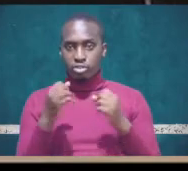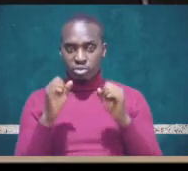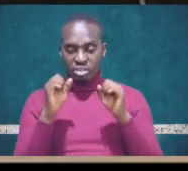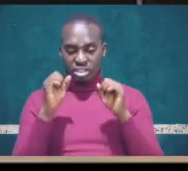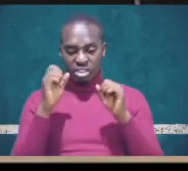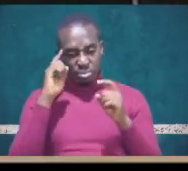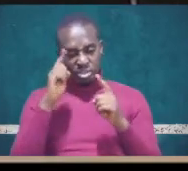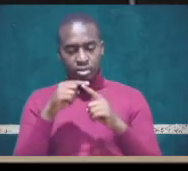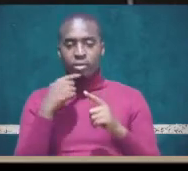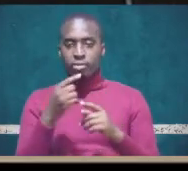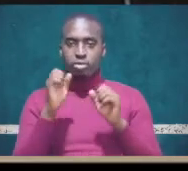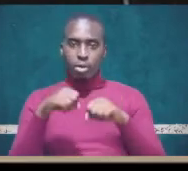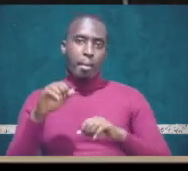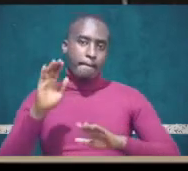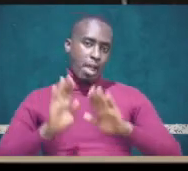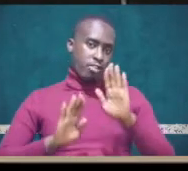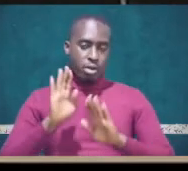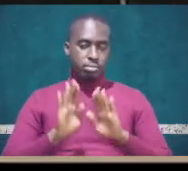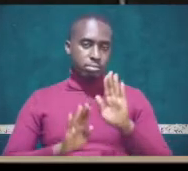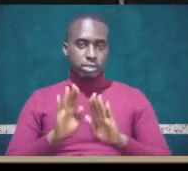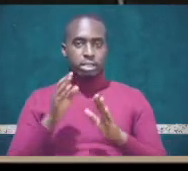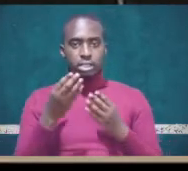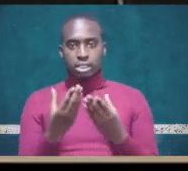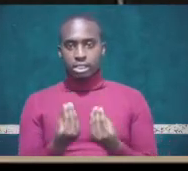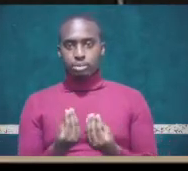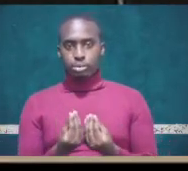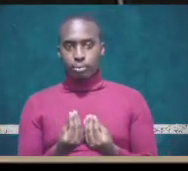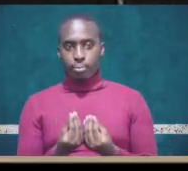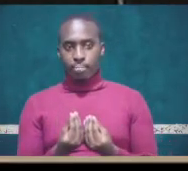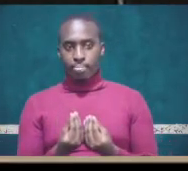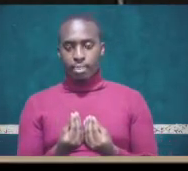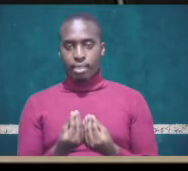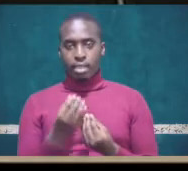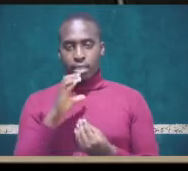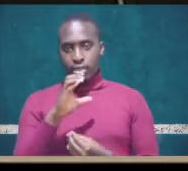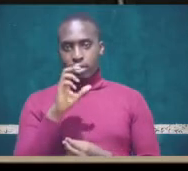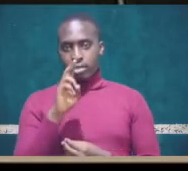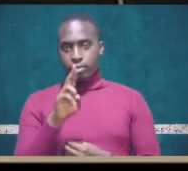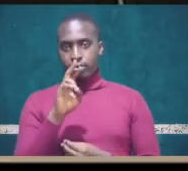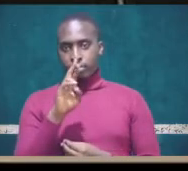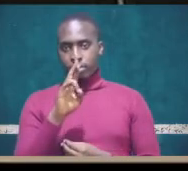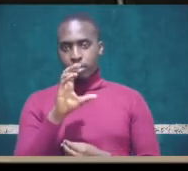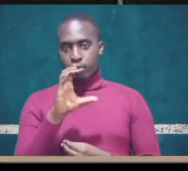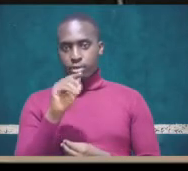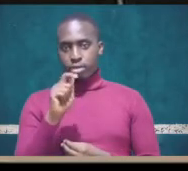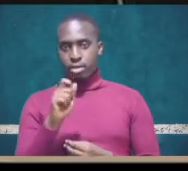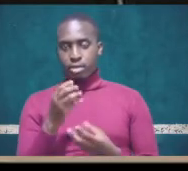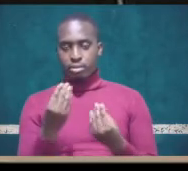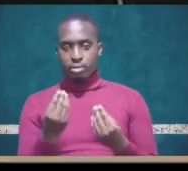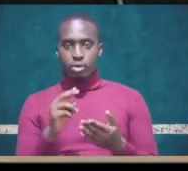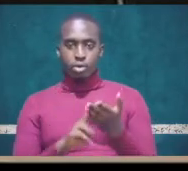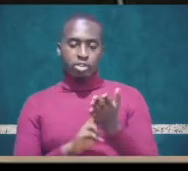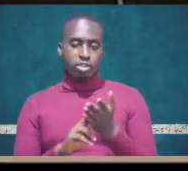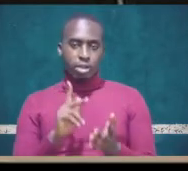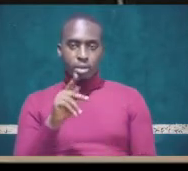to perform the simple circuit experiment by using a